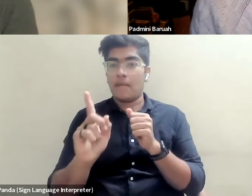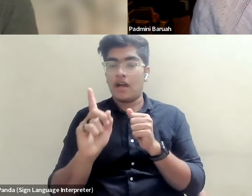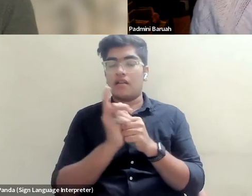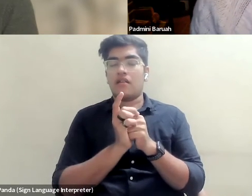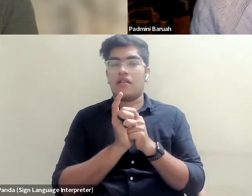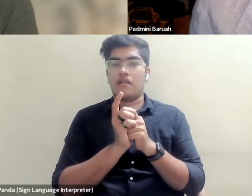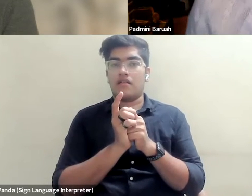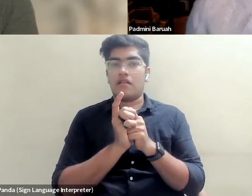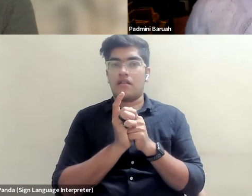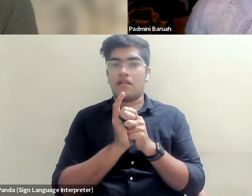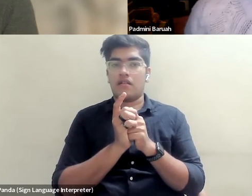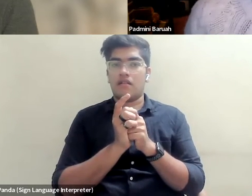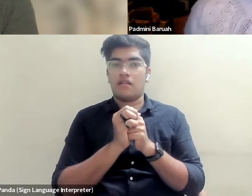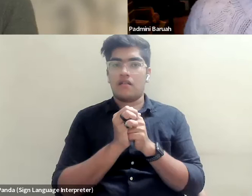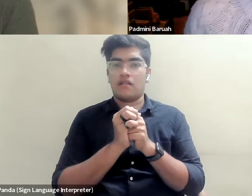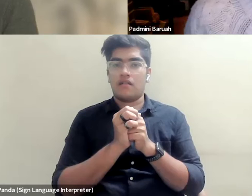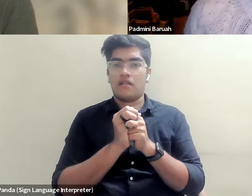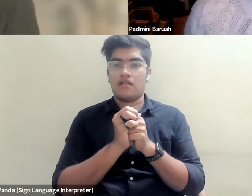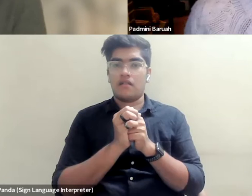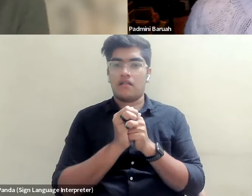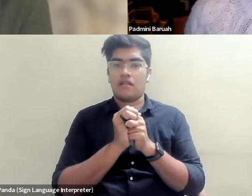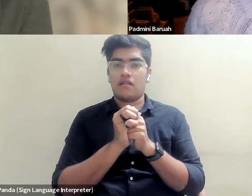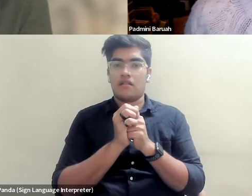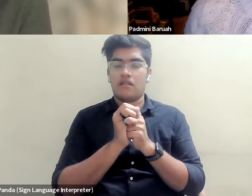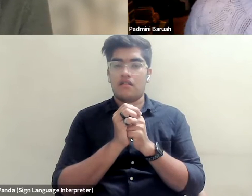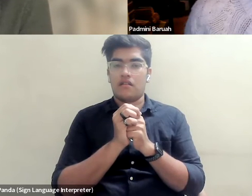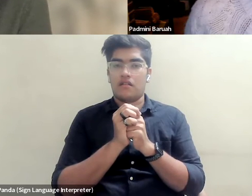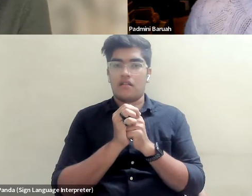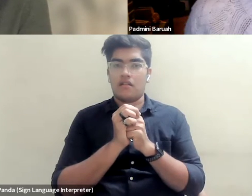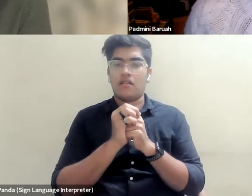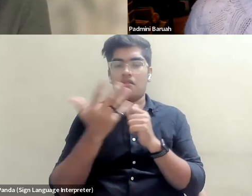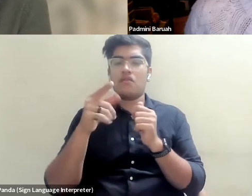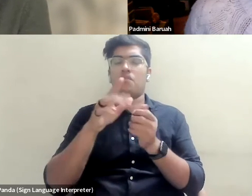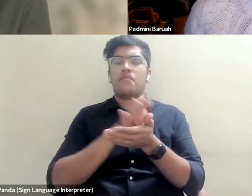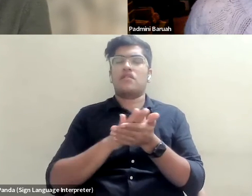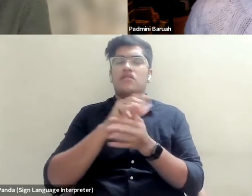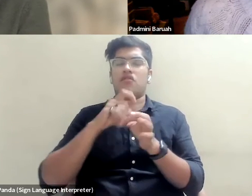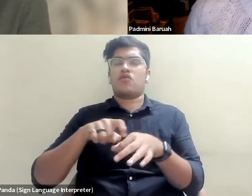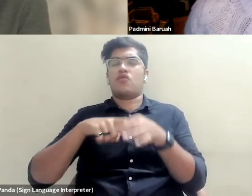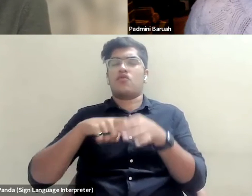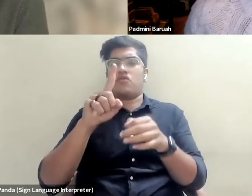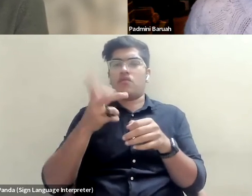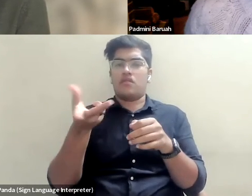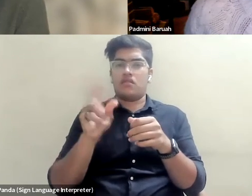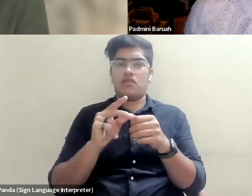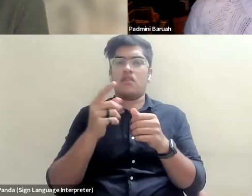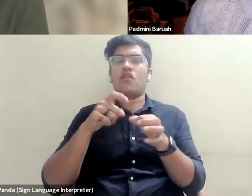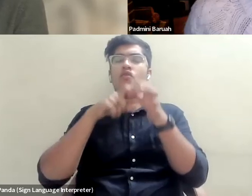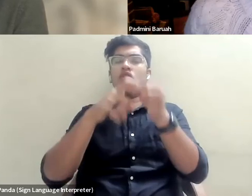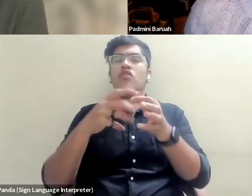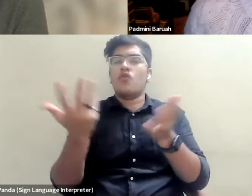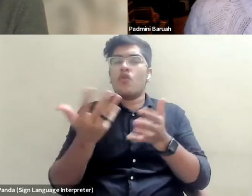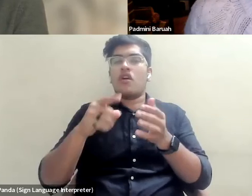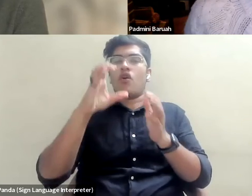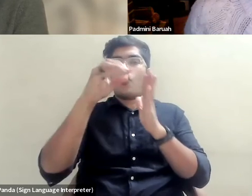Yeah, I lost my train of thought. Can you please remind me the question? No, basically, the question is, do you think the Constitution